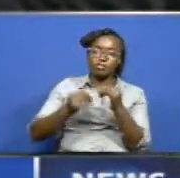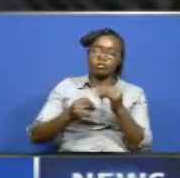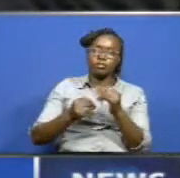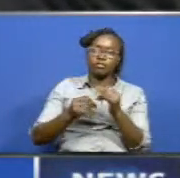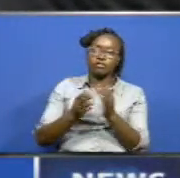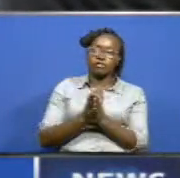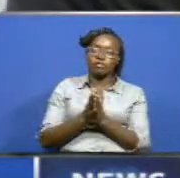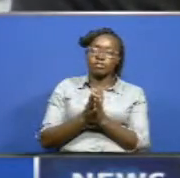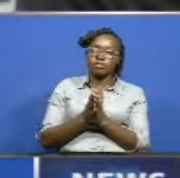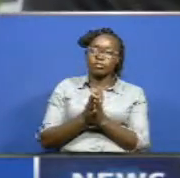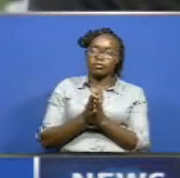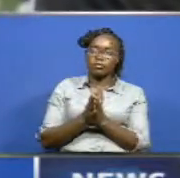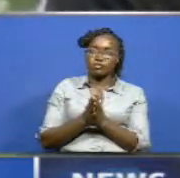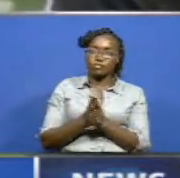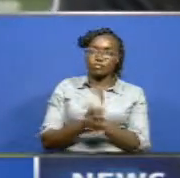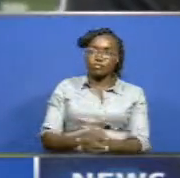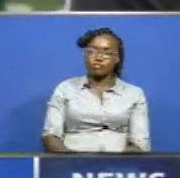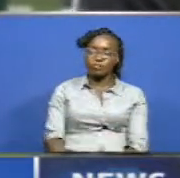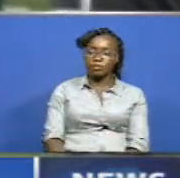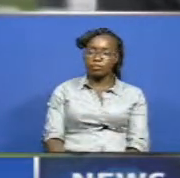aiming for a first showcase.